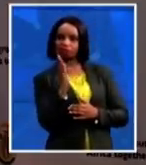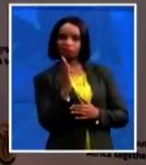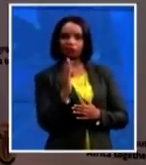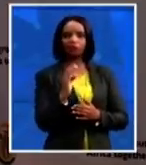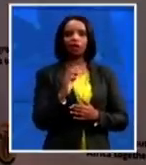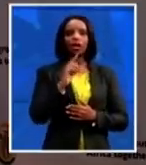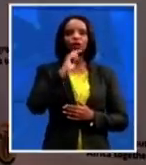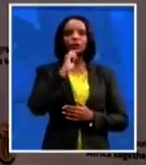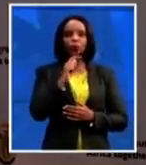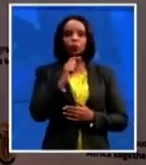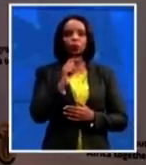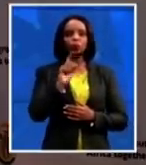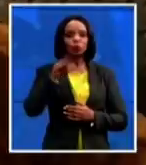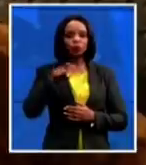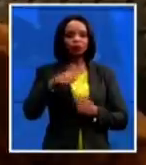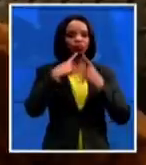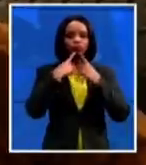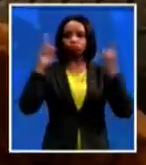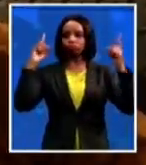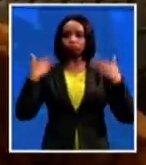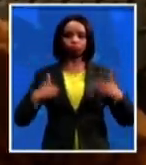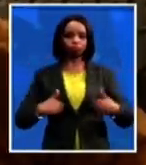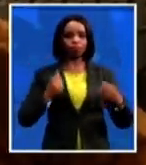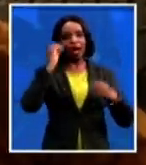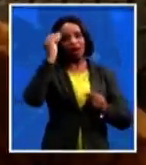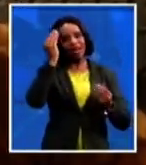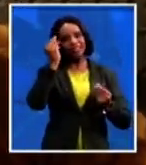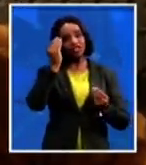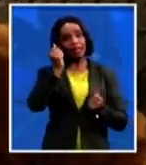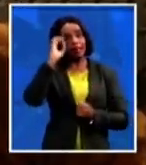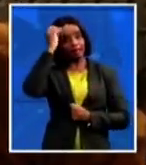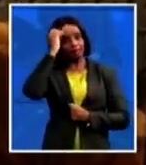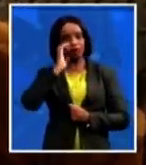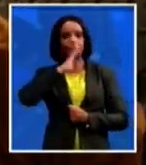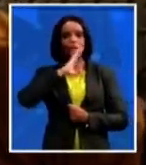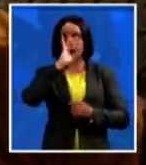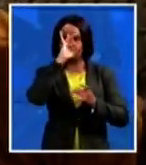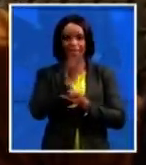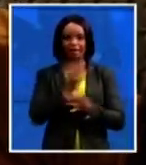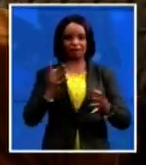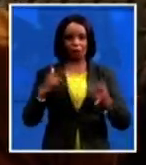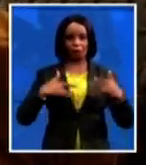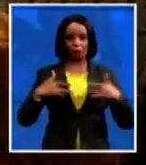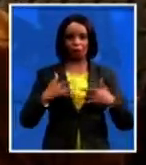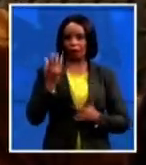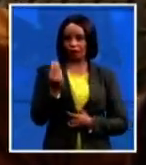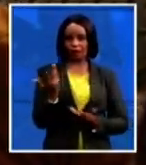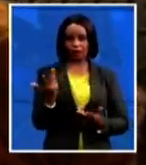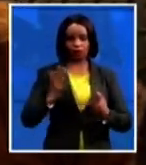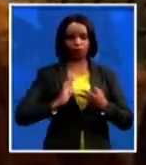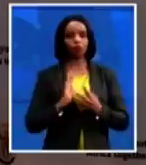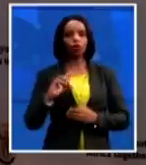financial interests. Has the cabinet spoken about that? Mr. Gungubele, you're actually in that list as well. You didn't declare Mhlegas. Thank you.